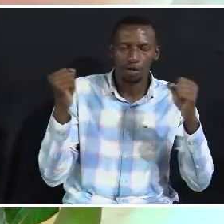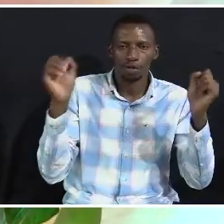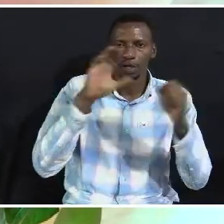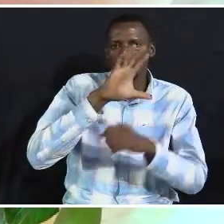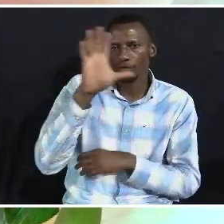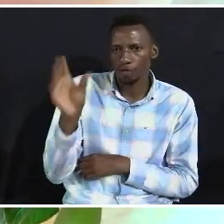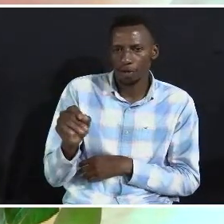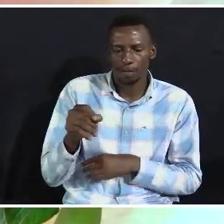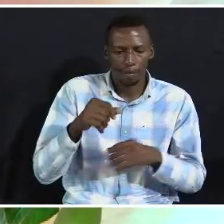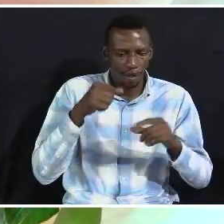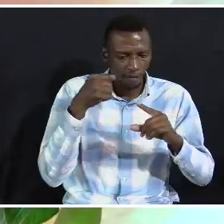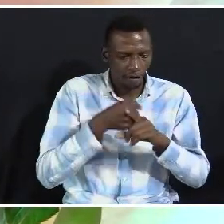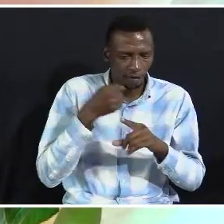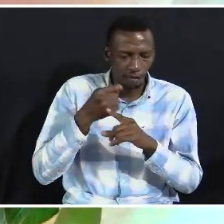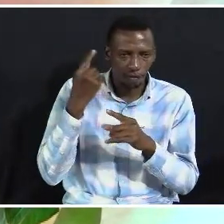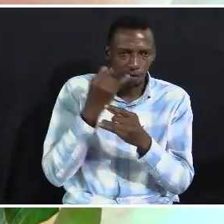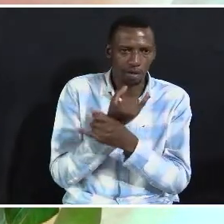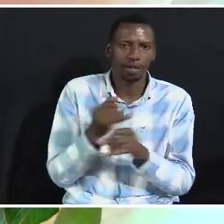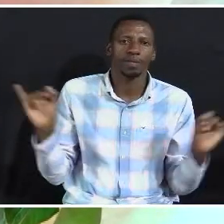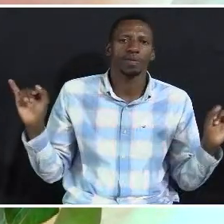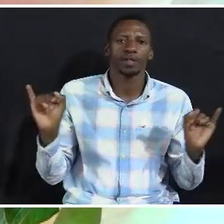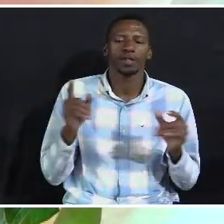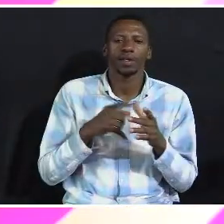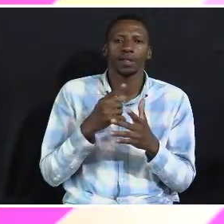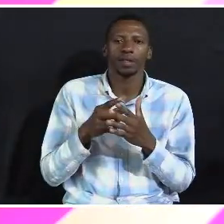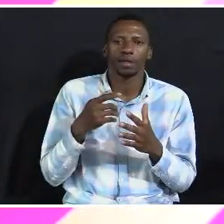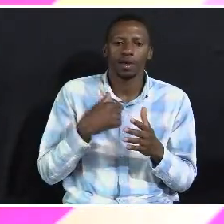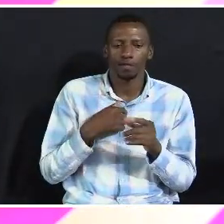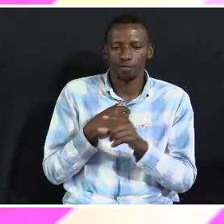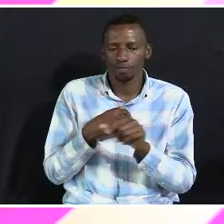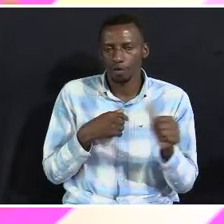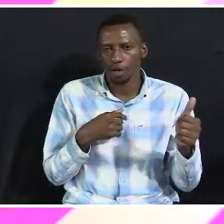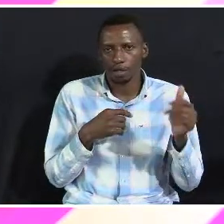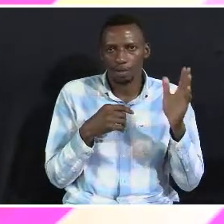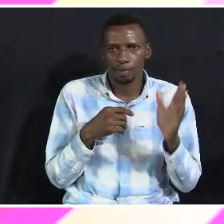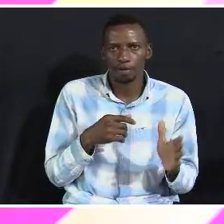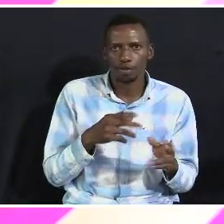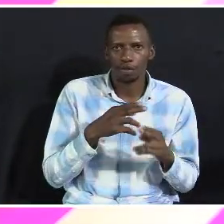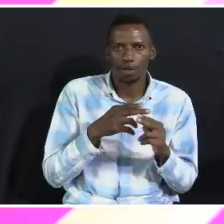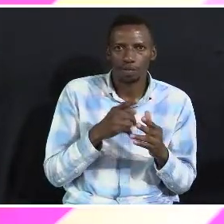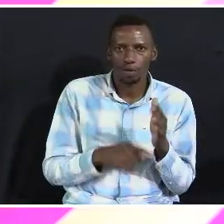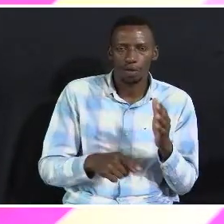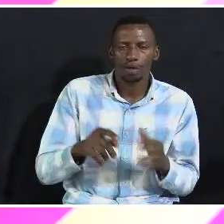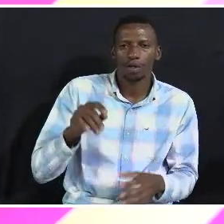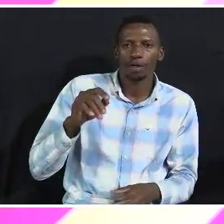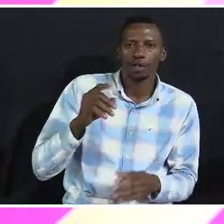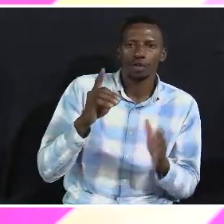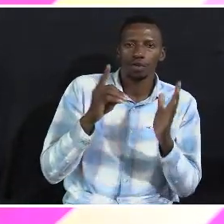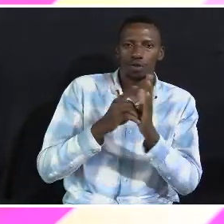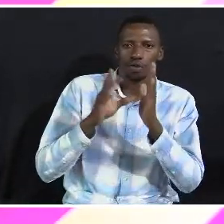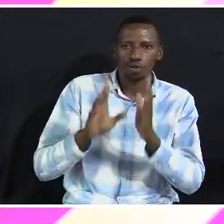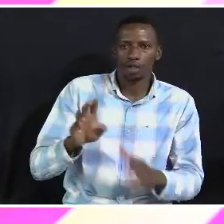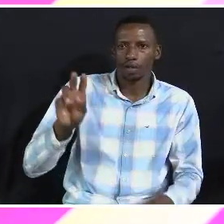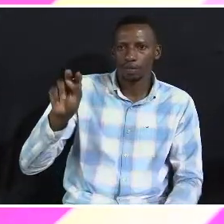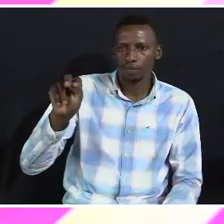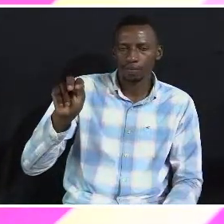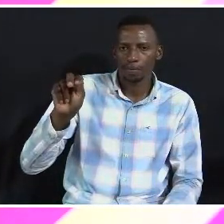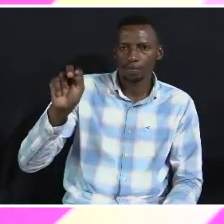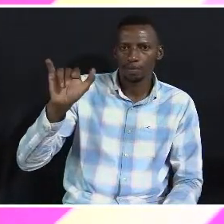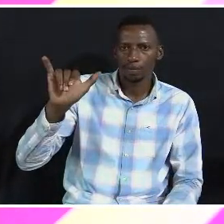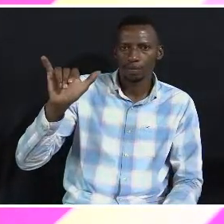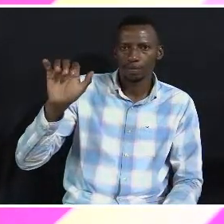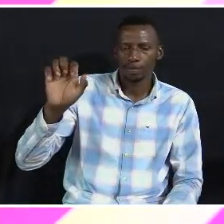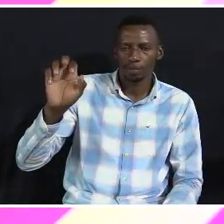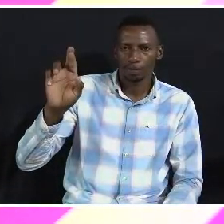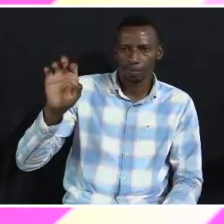for independence. And then there was this one, Dr. Julius Kambarage Nyerere. One time he